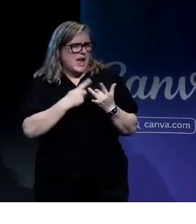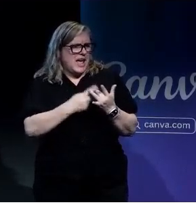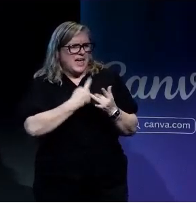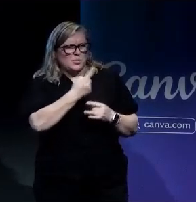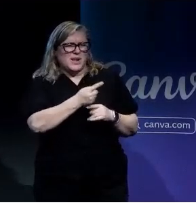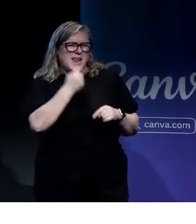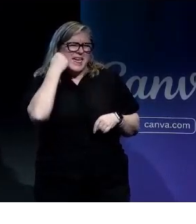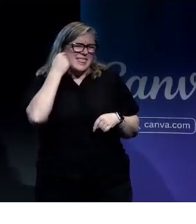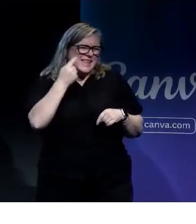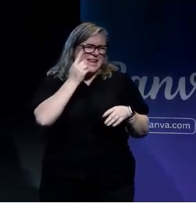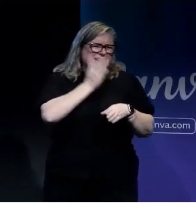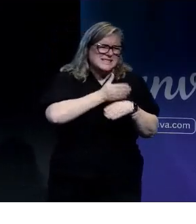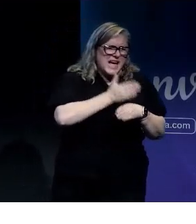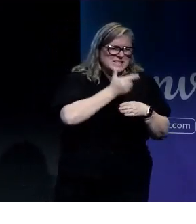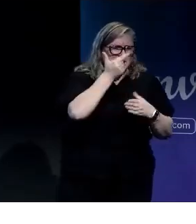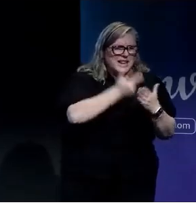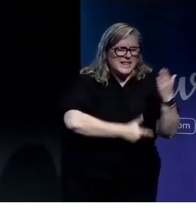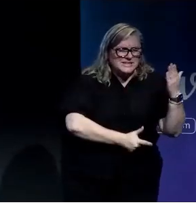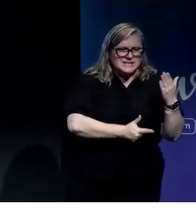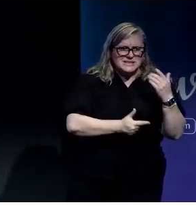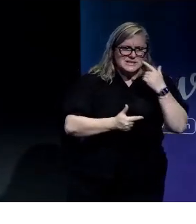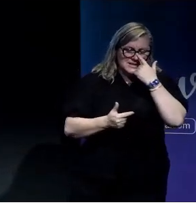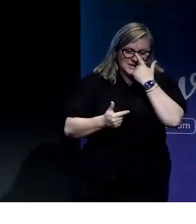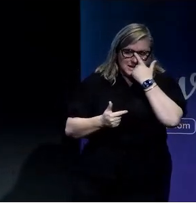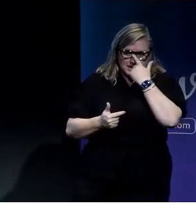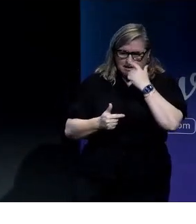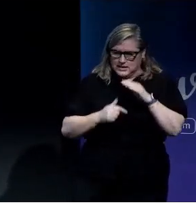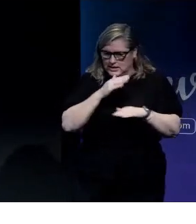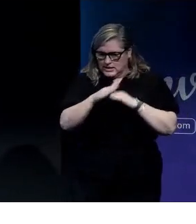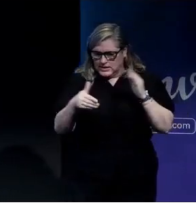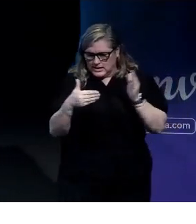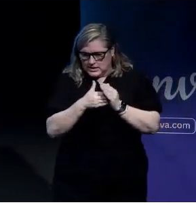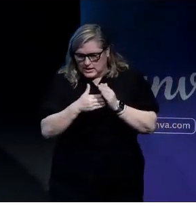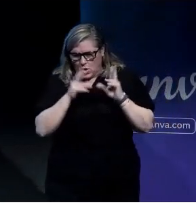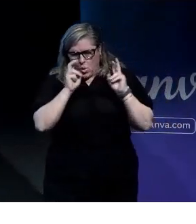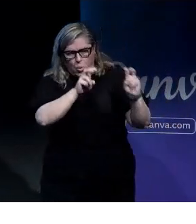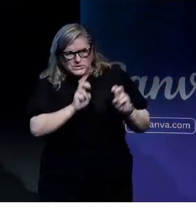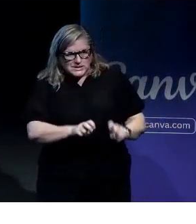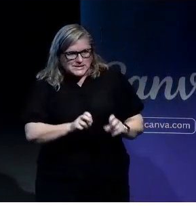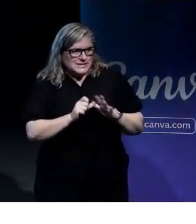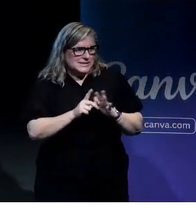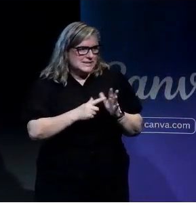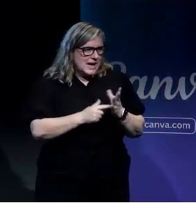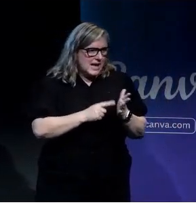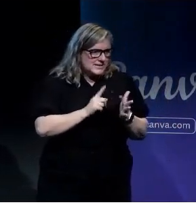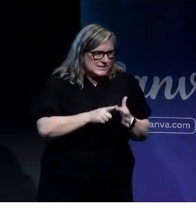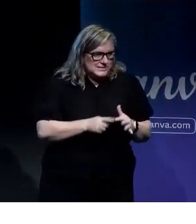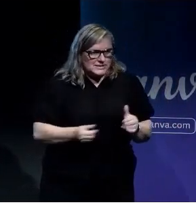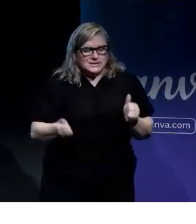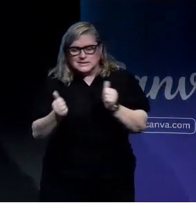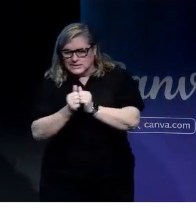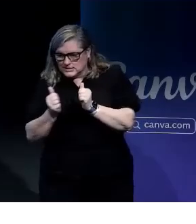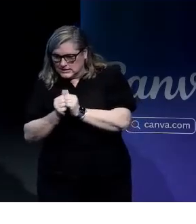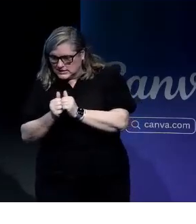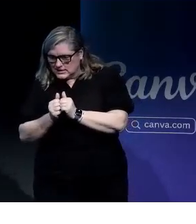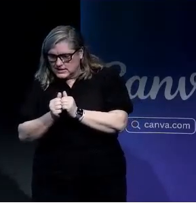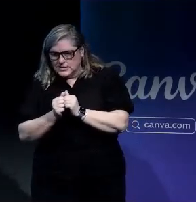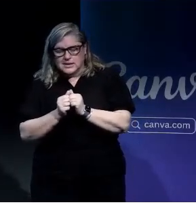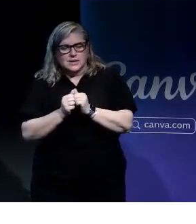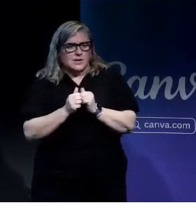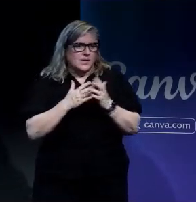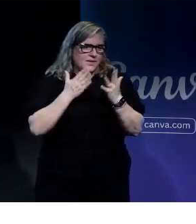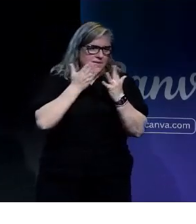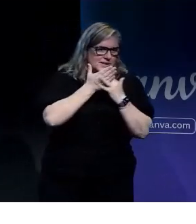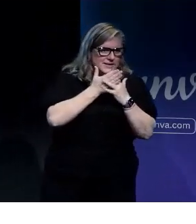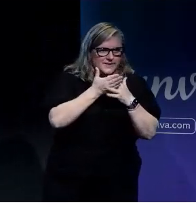list. But you can actually have the last accessibility audit date and results, documentation of accessibility fixes,